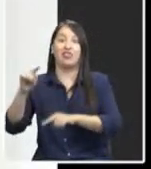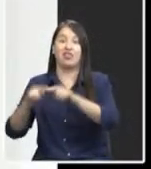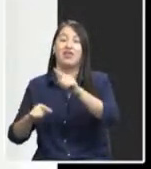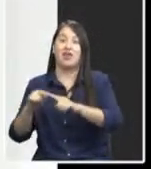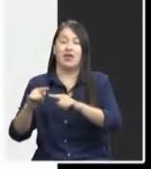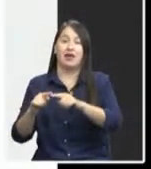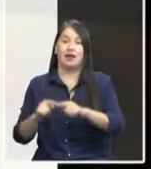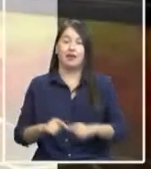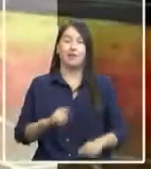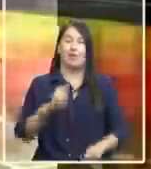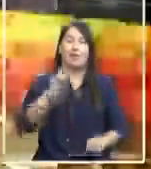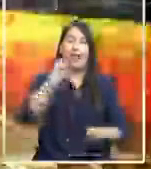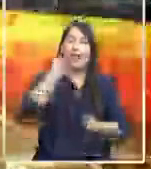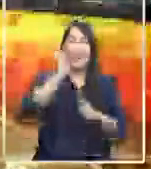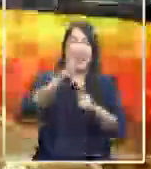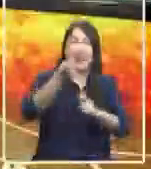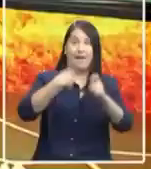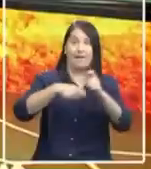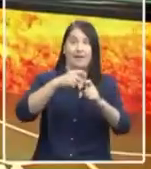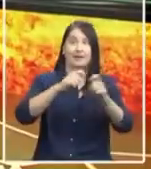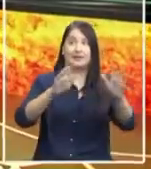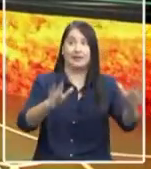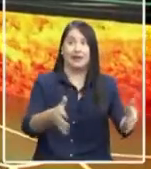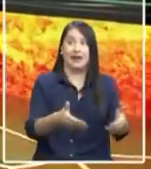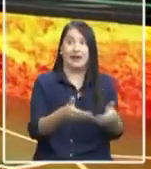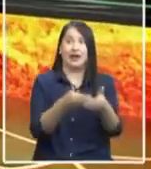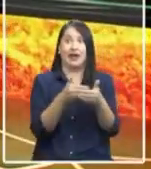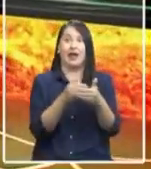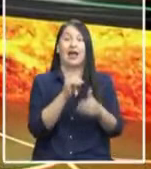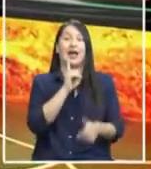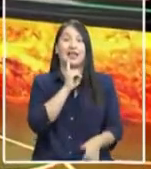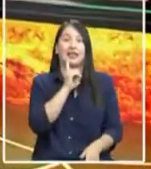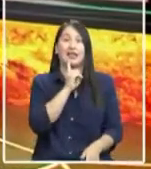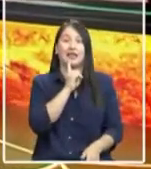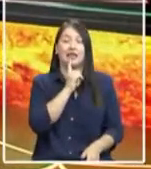posing a huge pressure